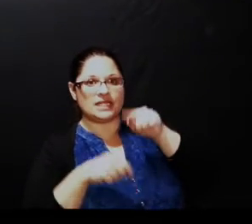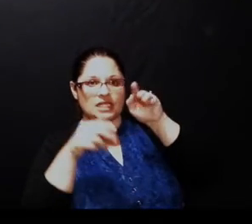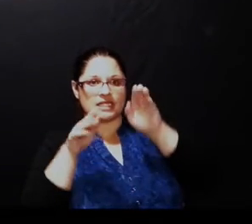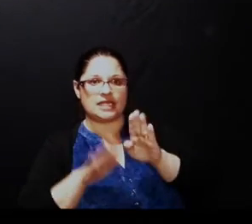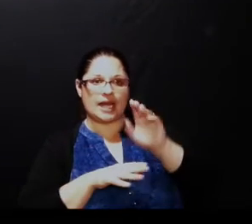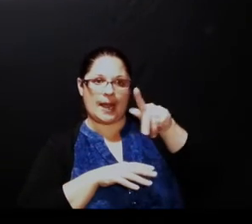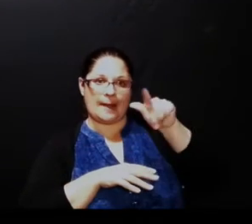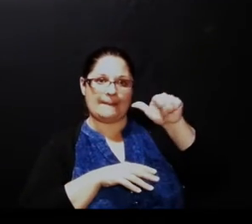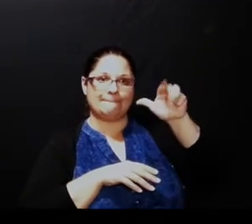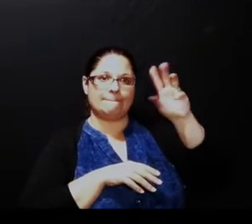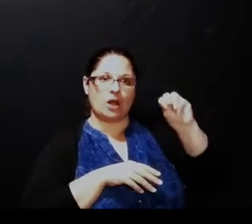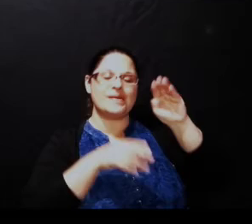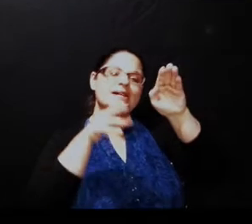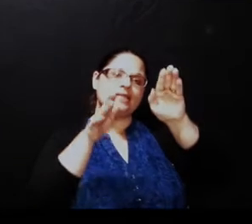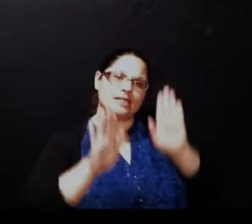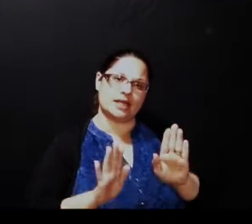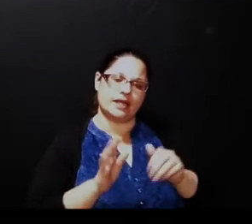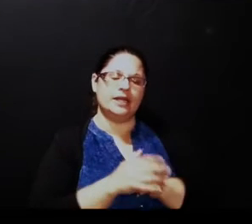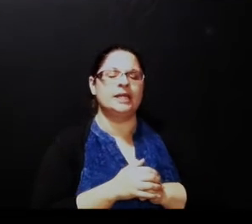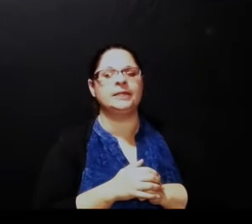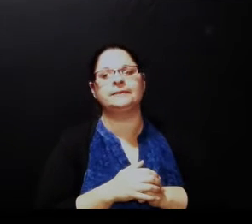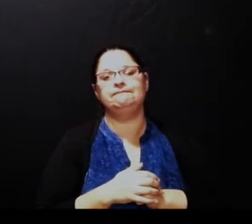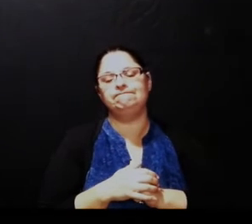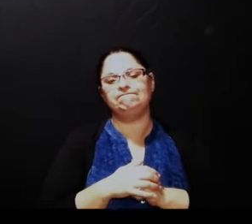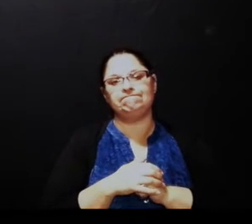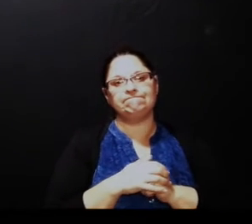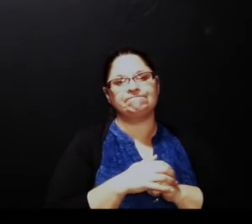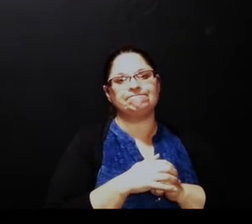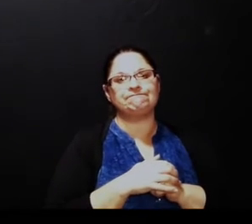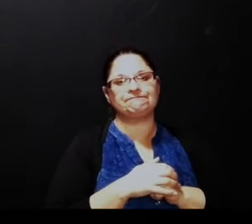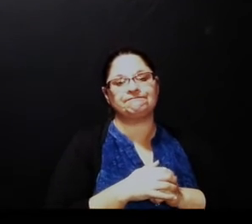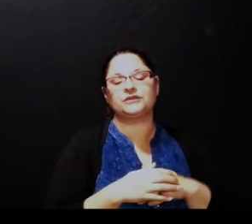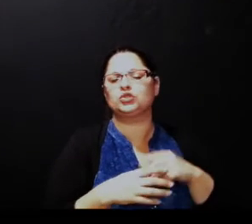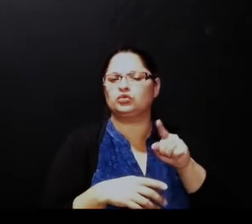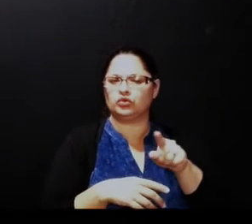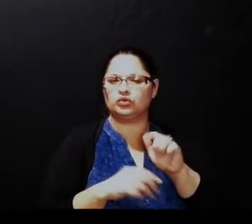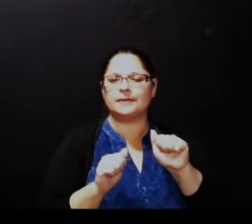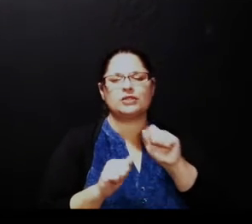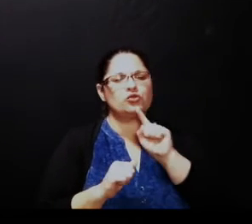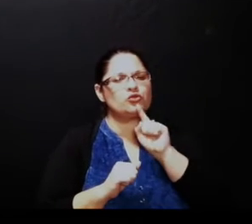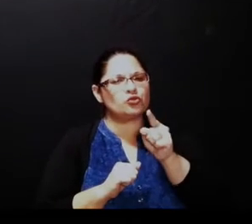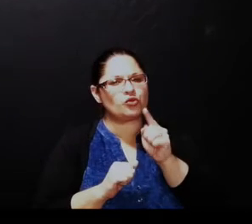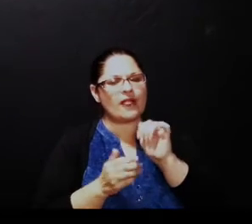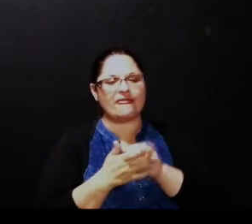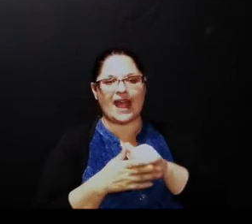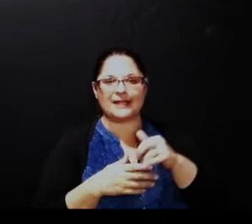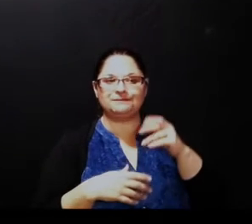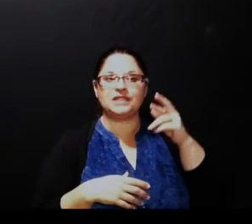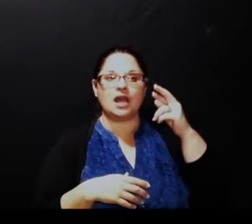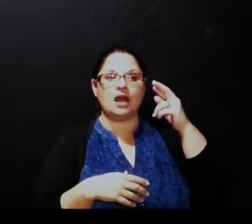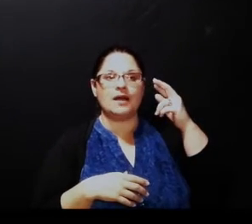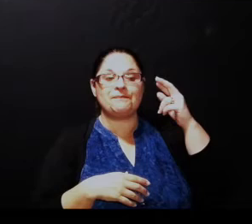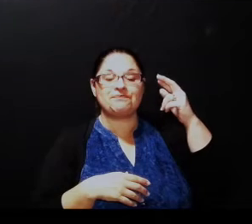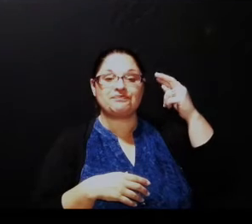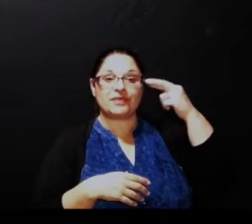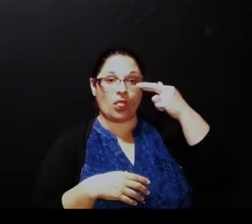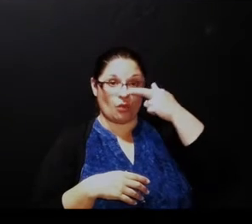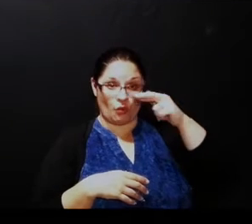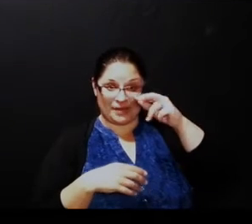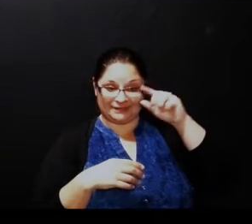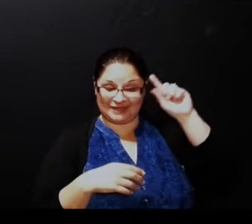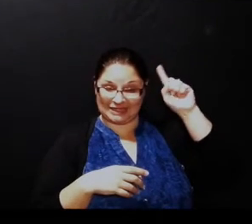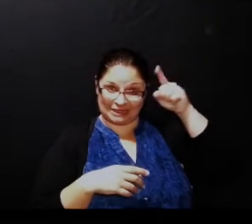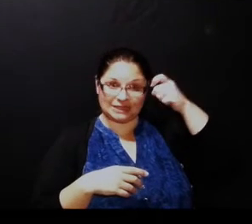on Palm Sunday as we just read it. And although Scripture says nothing about it, you can be sure that the Roman government was